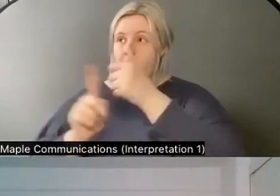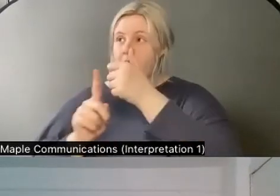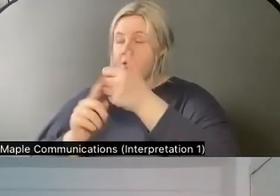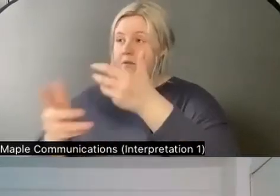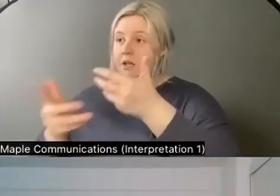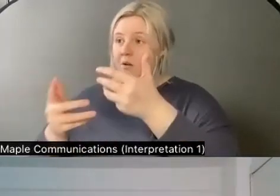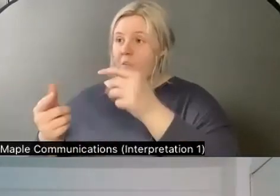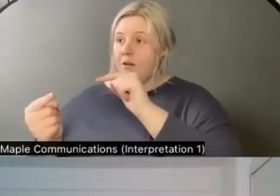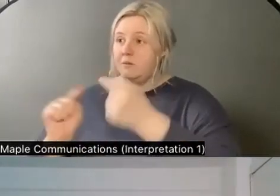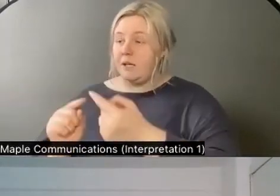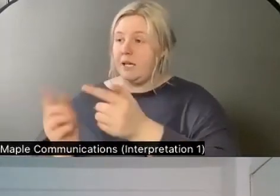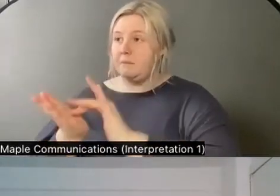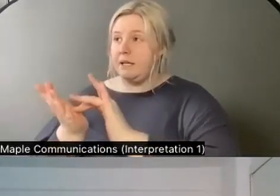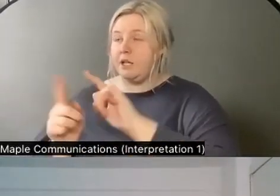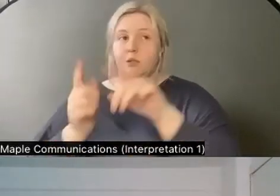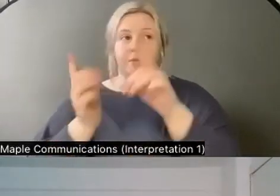regulations.